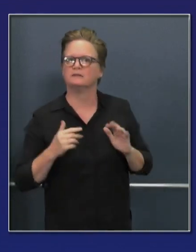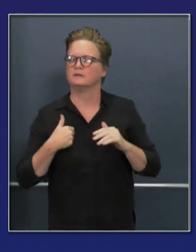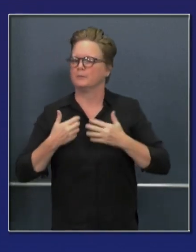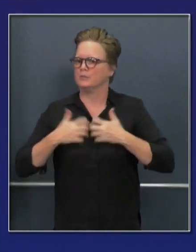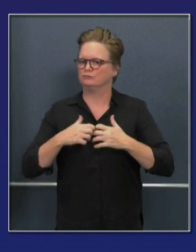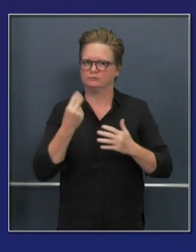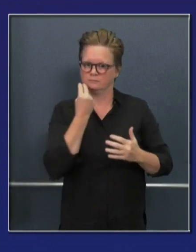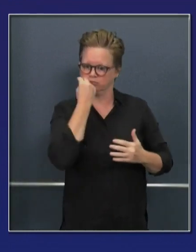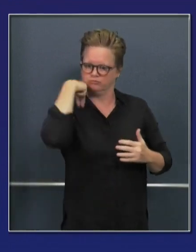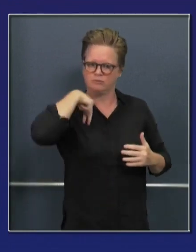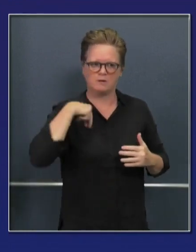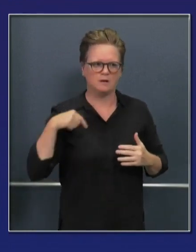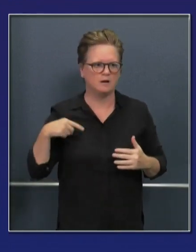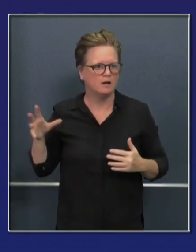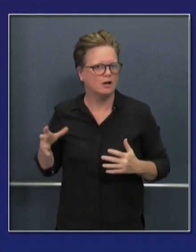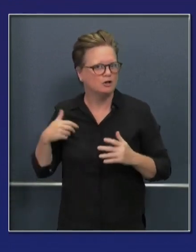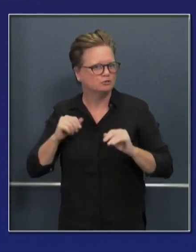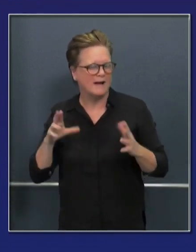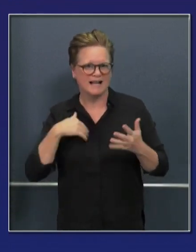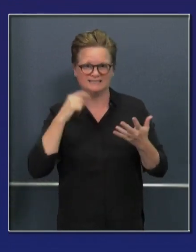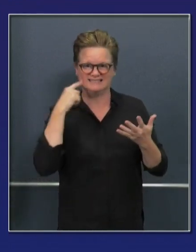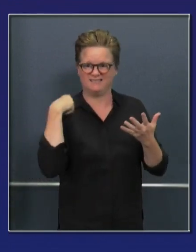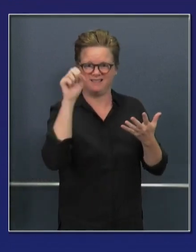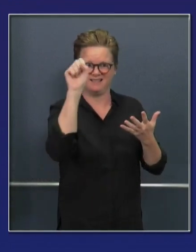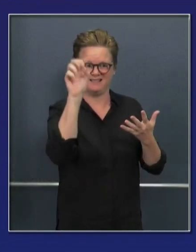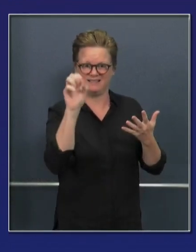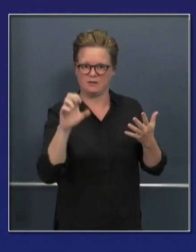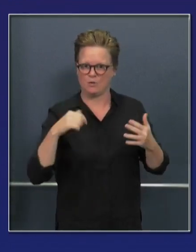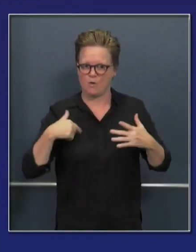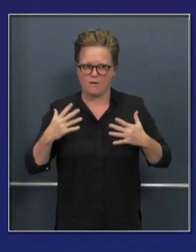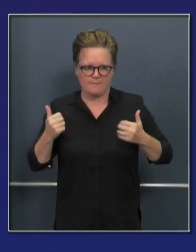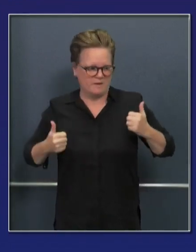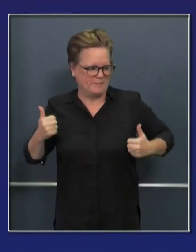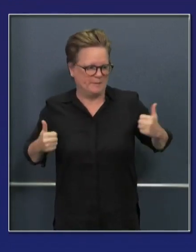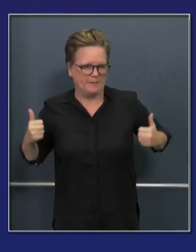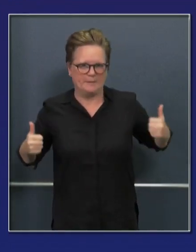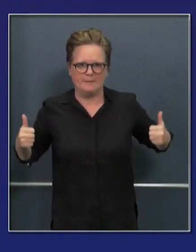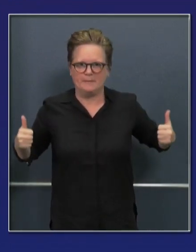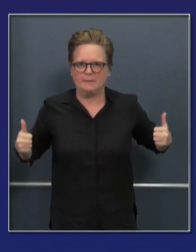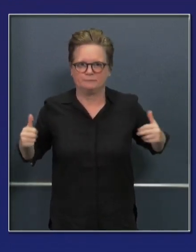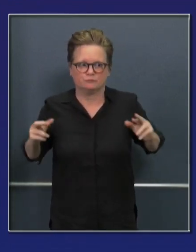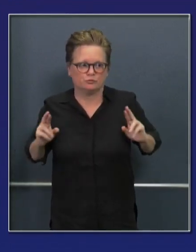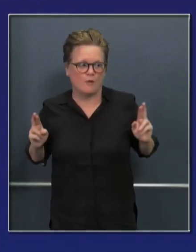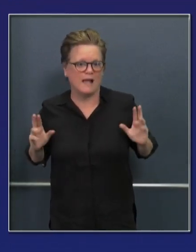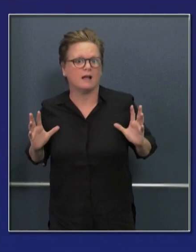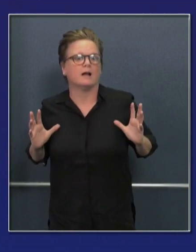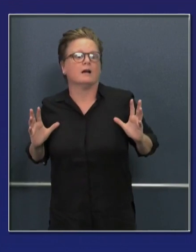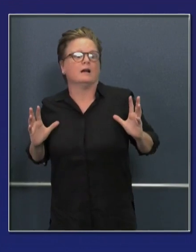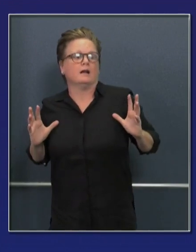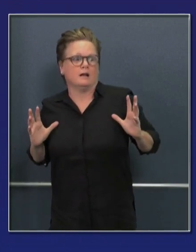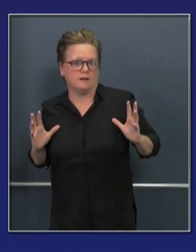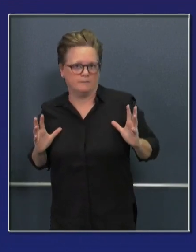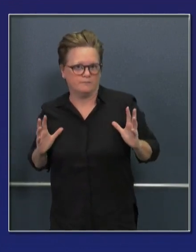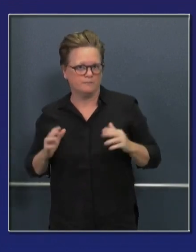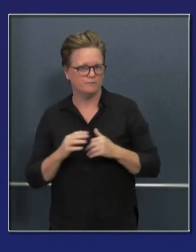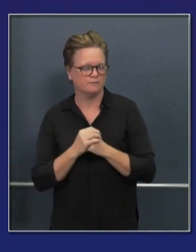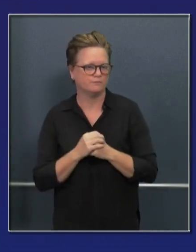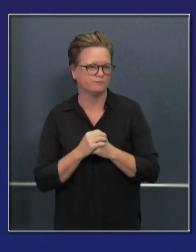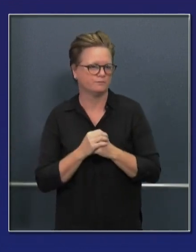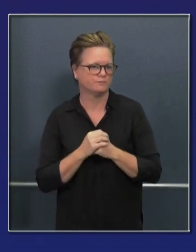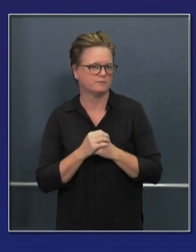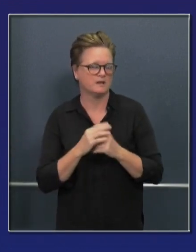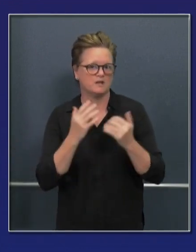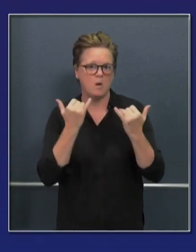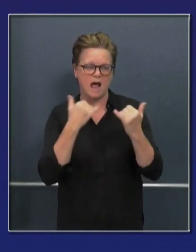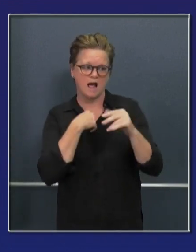You saw from that slide that we are seeing some relative stability with our ICUs, and in our hospital capacity,